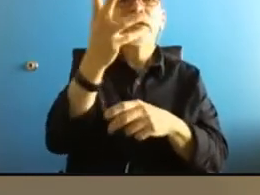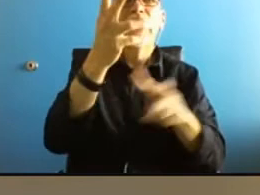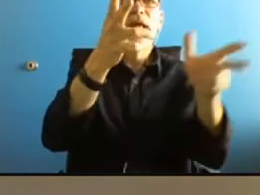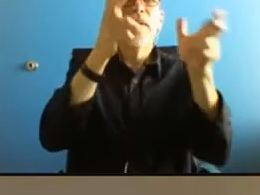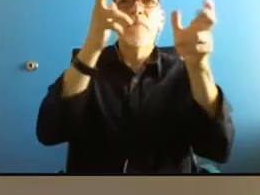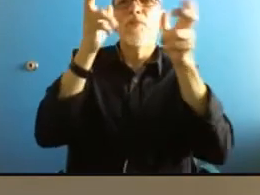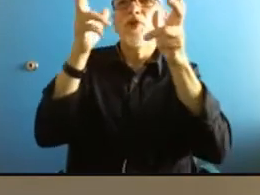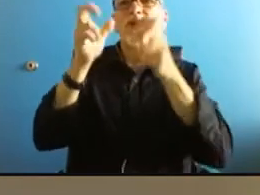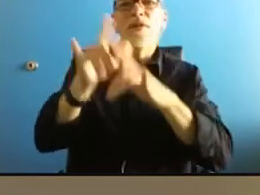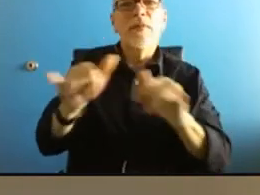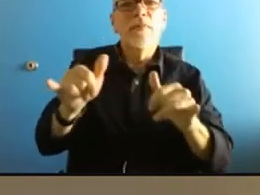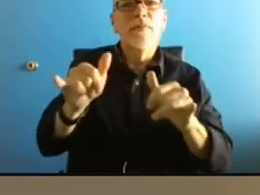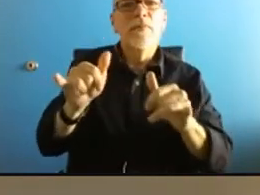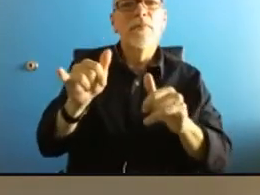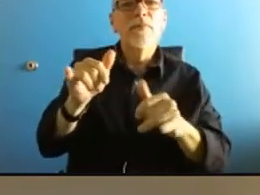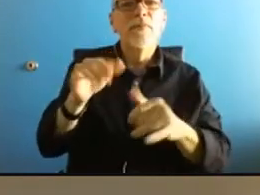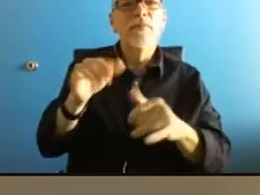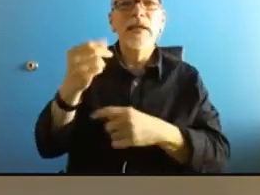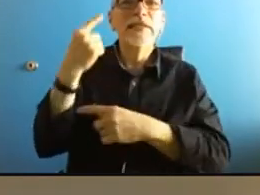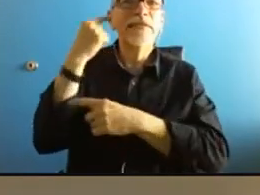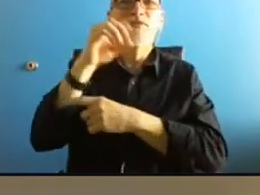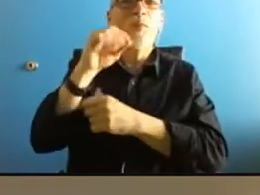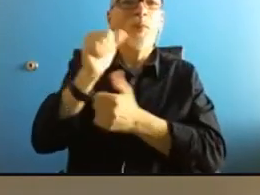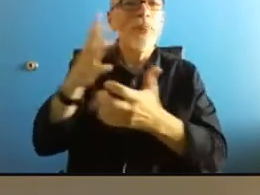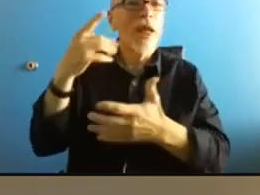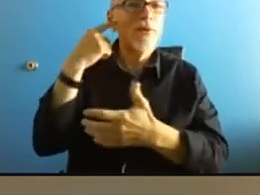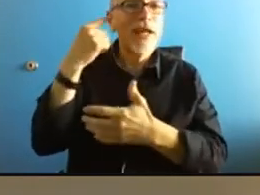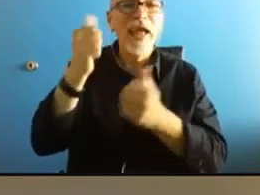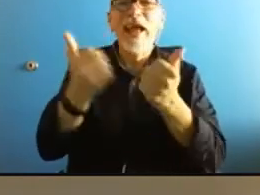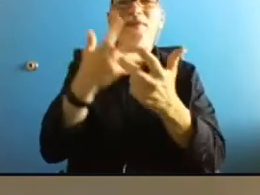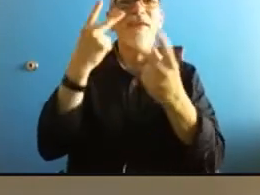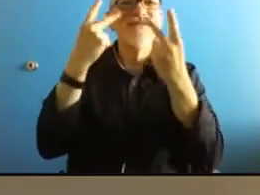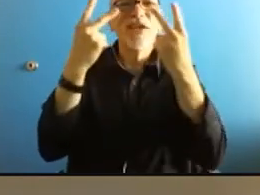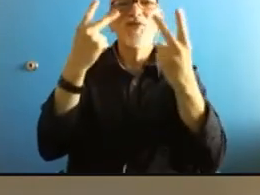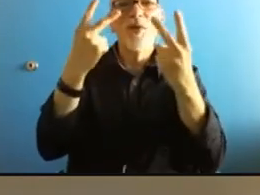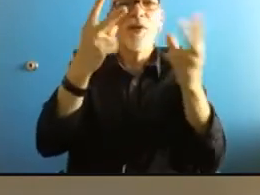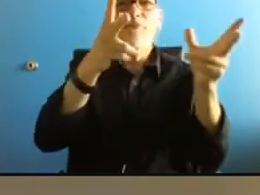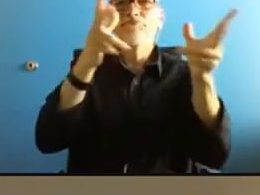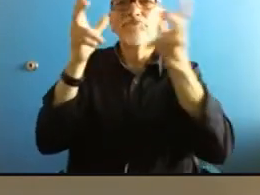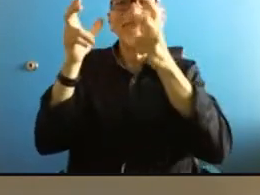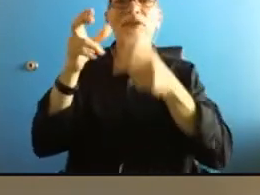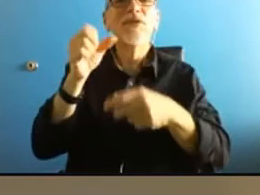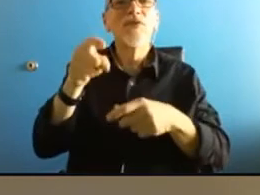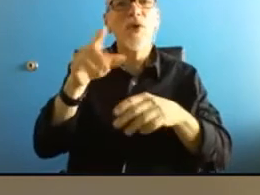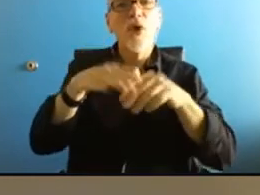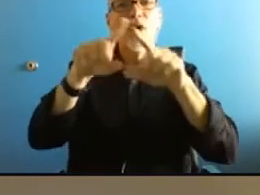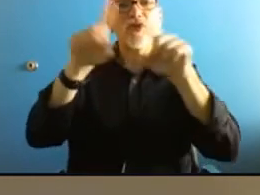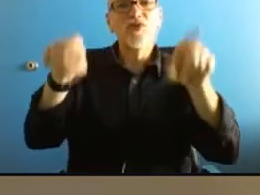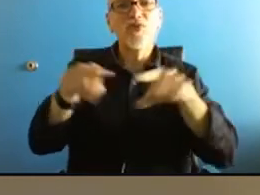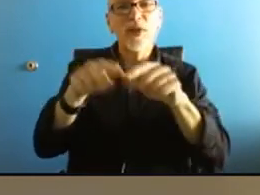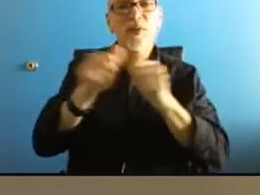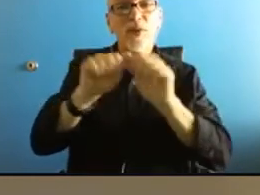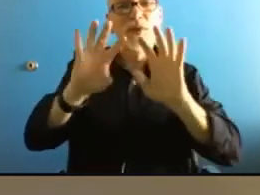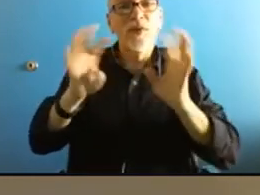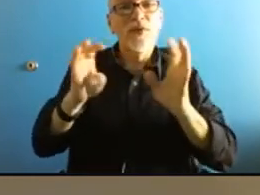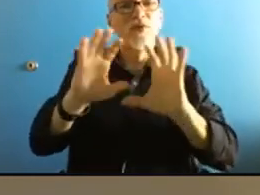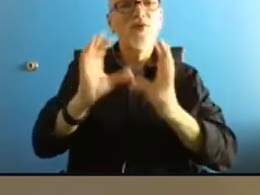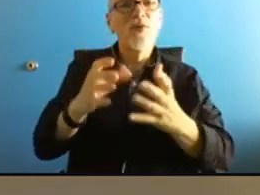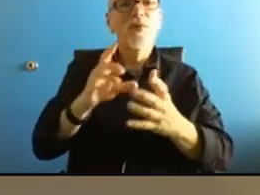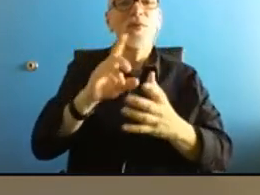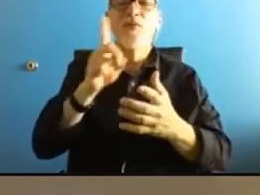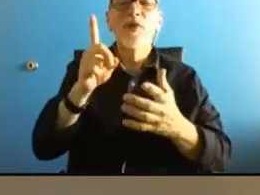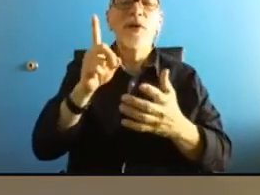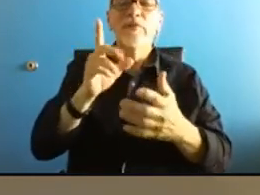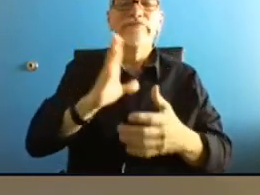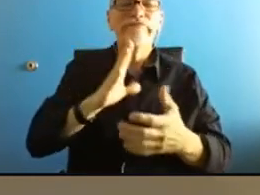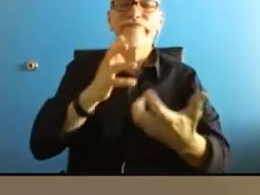when sound is not one of those inputs, because it's all visual. So doing this on screen whole group has worked really nicely with this particular